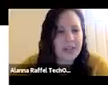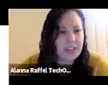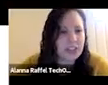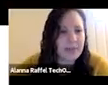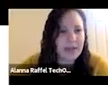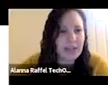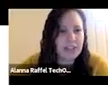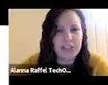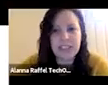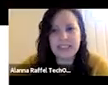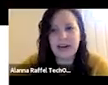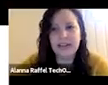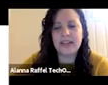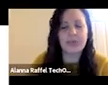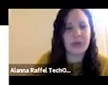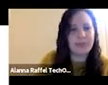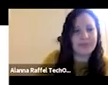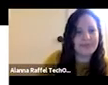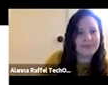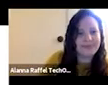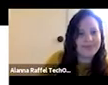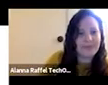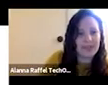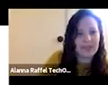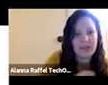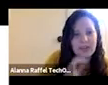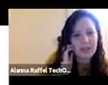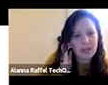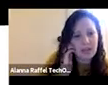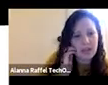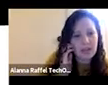if someone could just chime in, let me know, do you see Sarah, the interpreter?